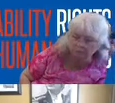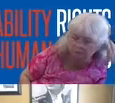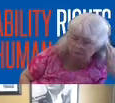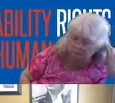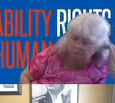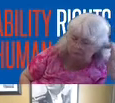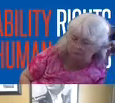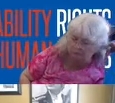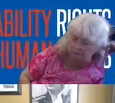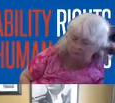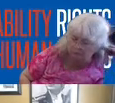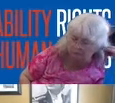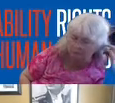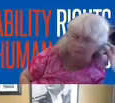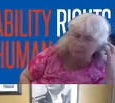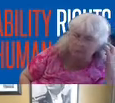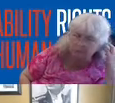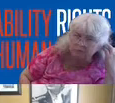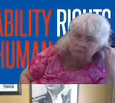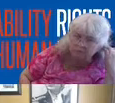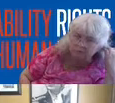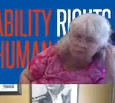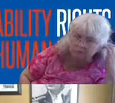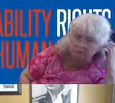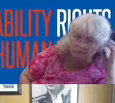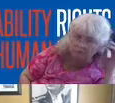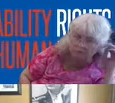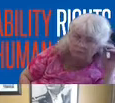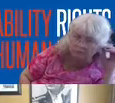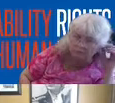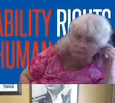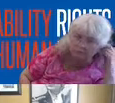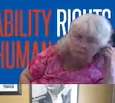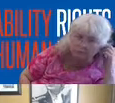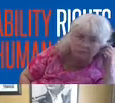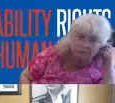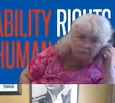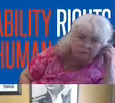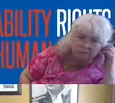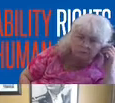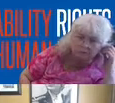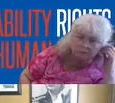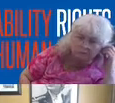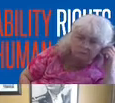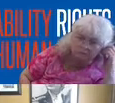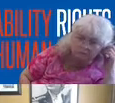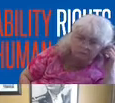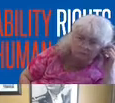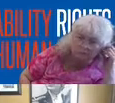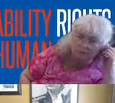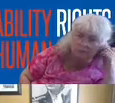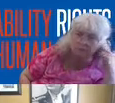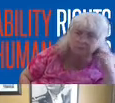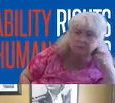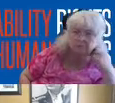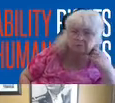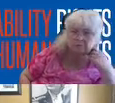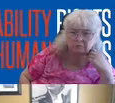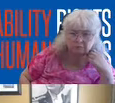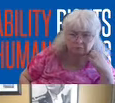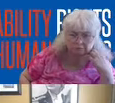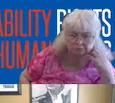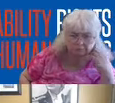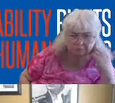button, if you click it, will change what you see on your screen. So right now what you're seeing is a gallery view, okay? And